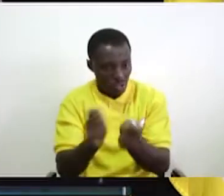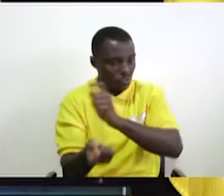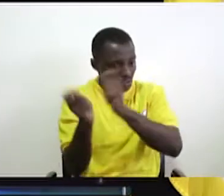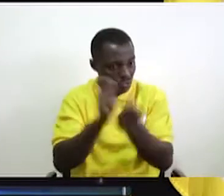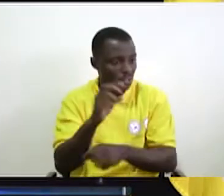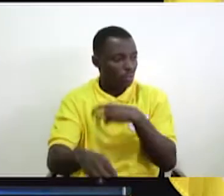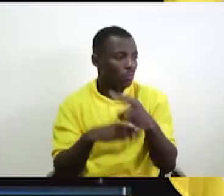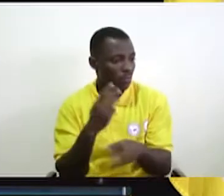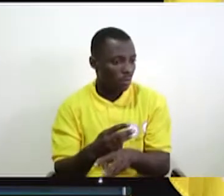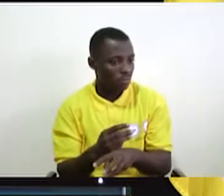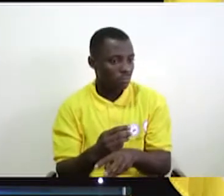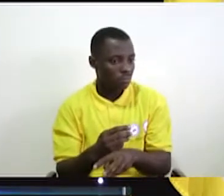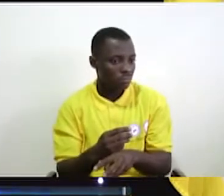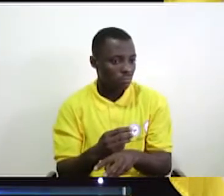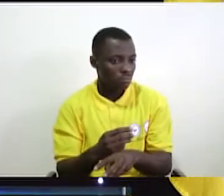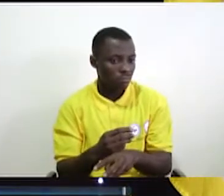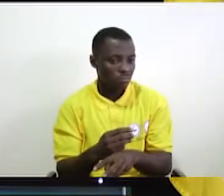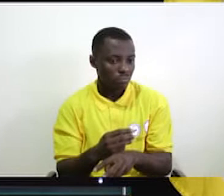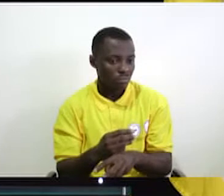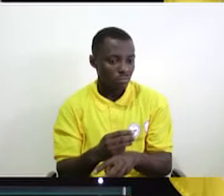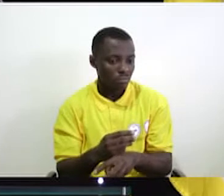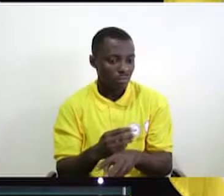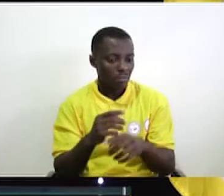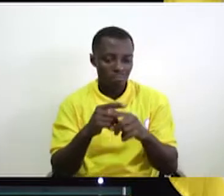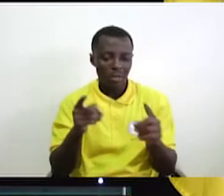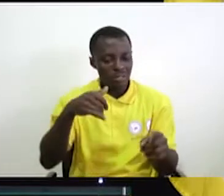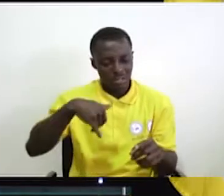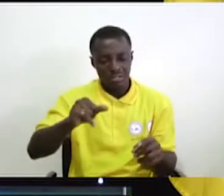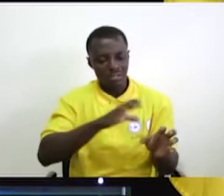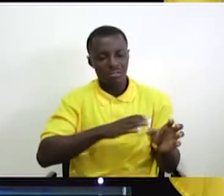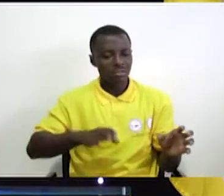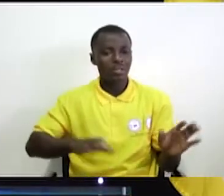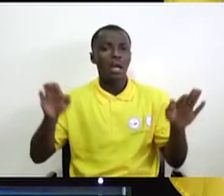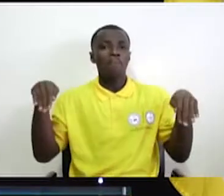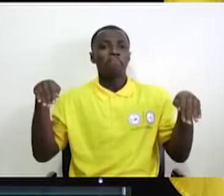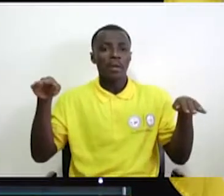But Christians are out on lunch. We are not back yet.